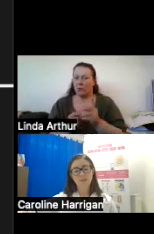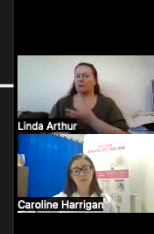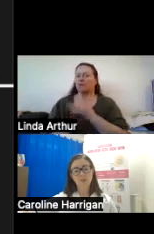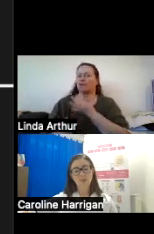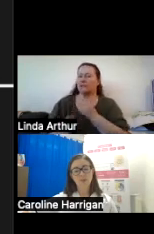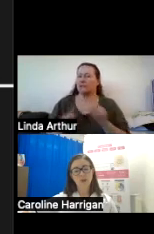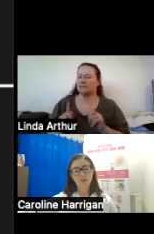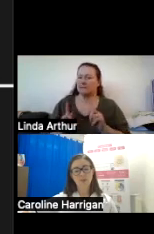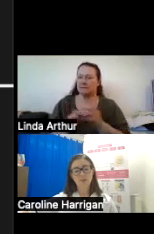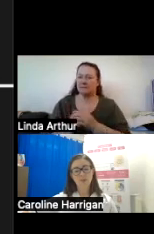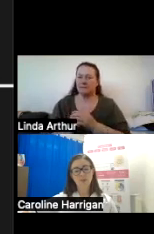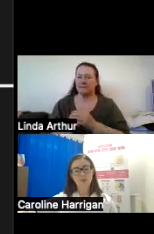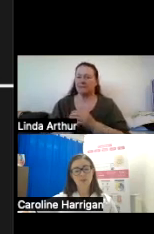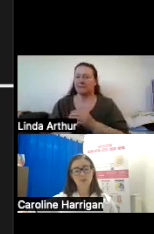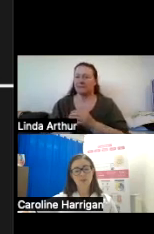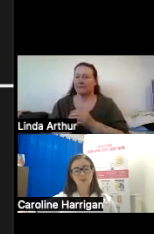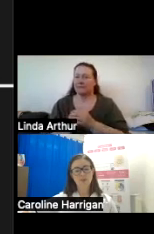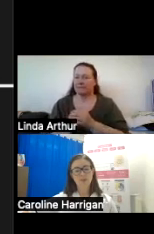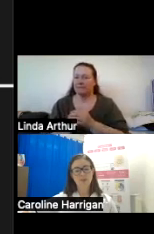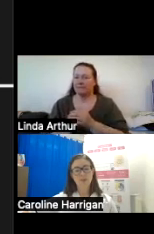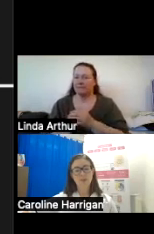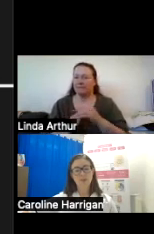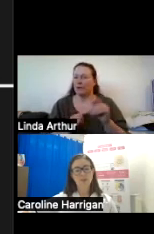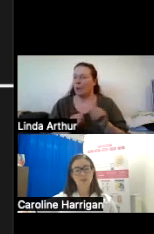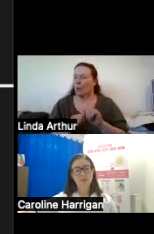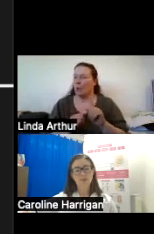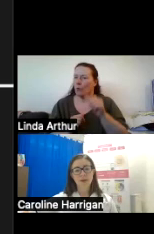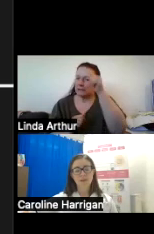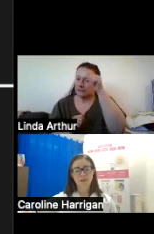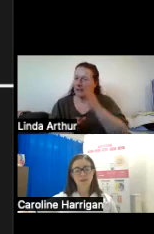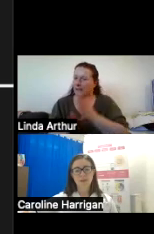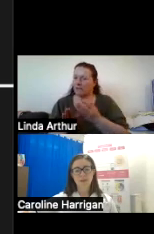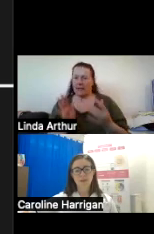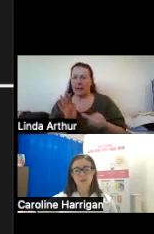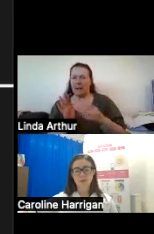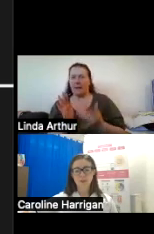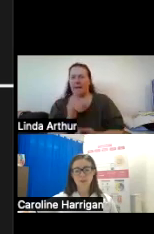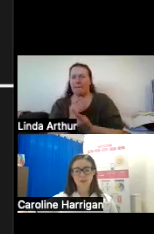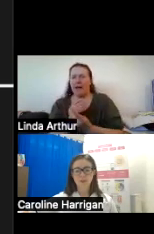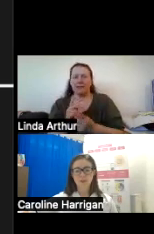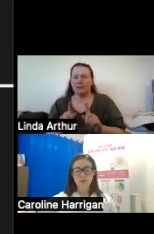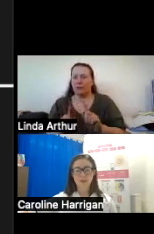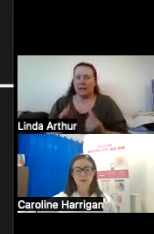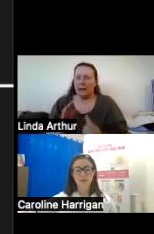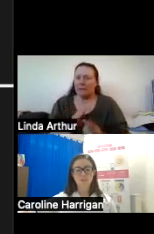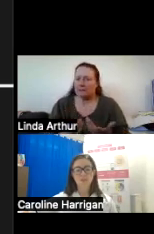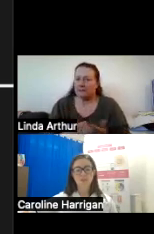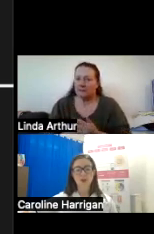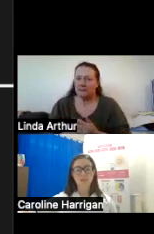factors of your pelvic floor dysfunction? What is the psychological impact of having those dysfunctions